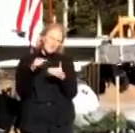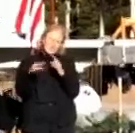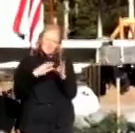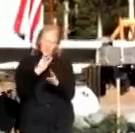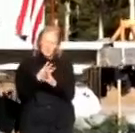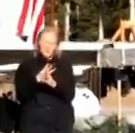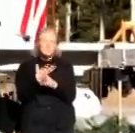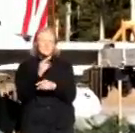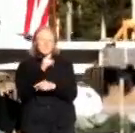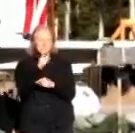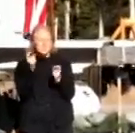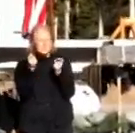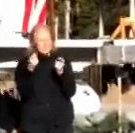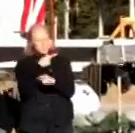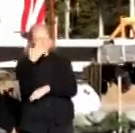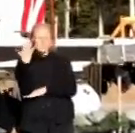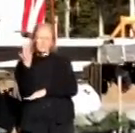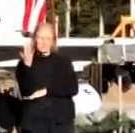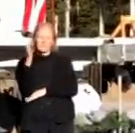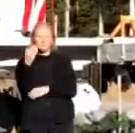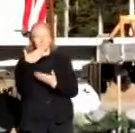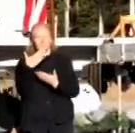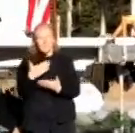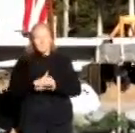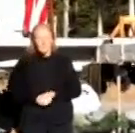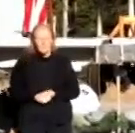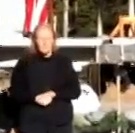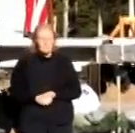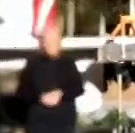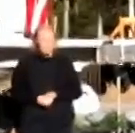really celebrate the tree. So thank you.